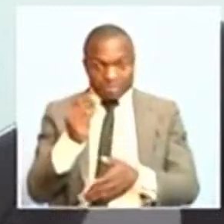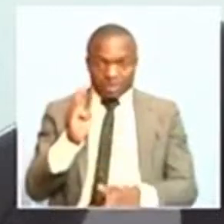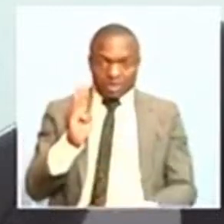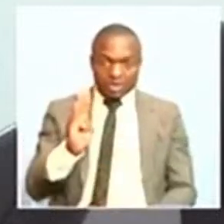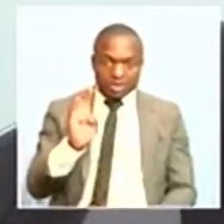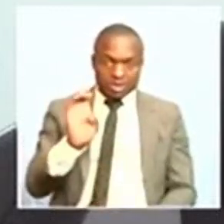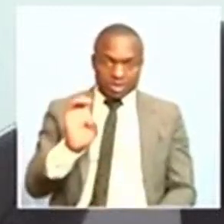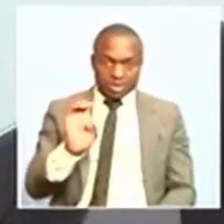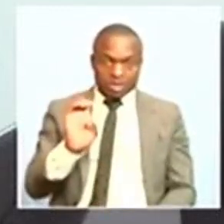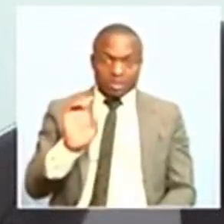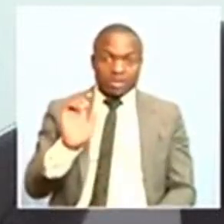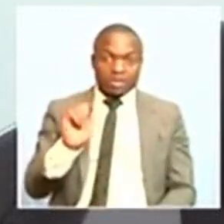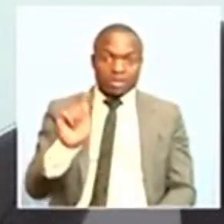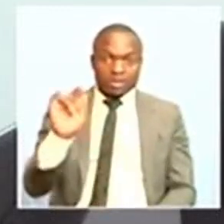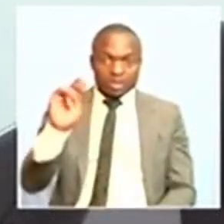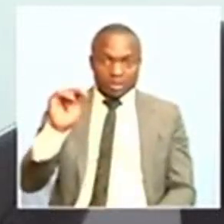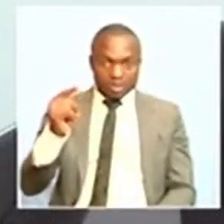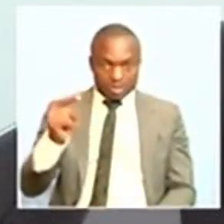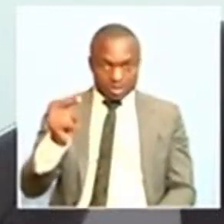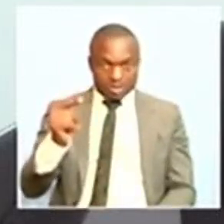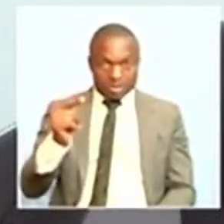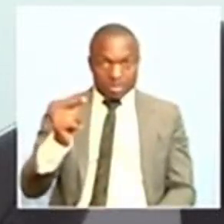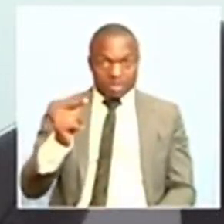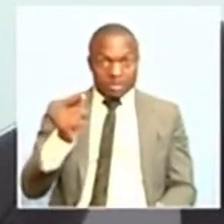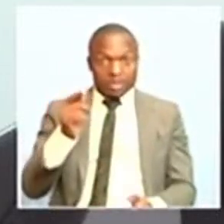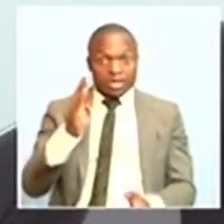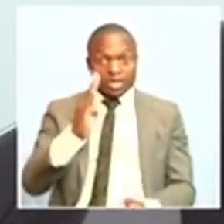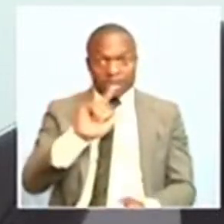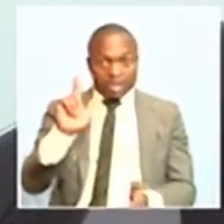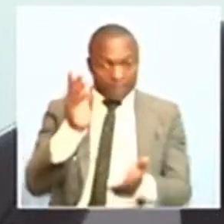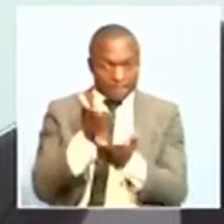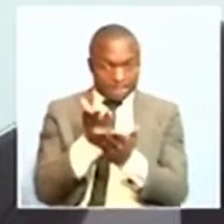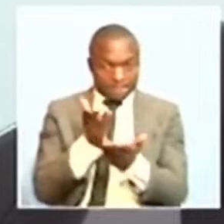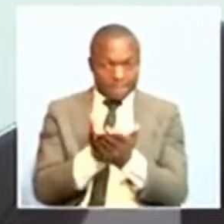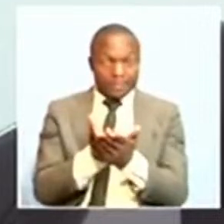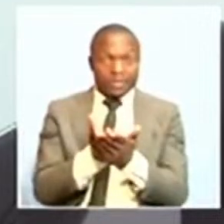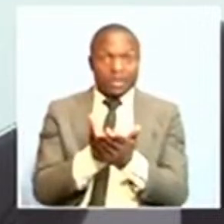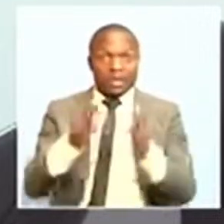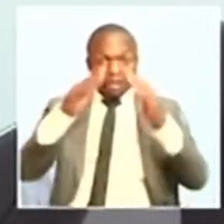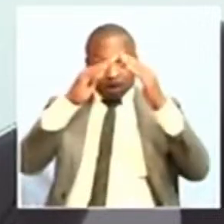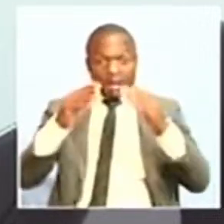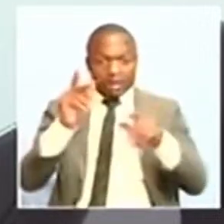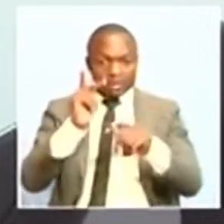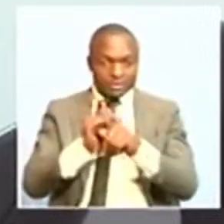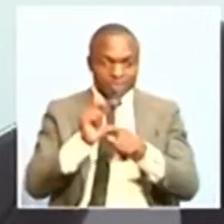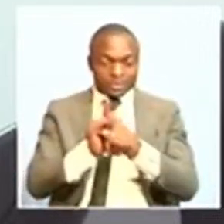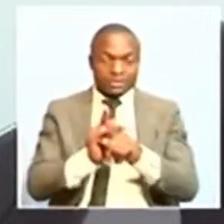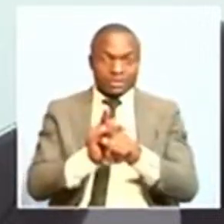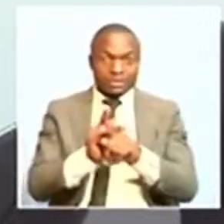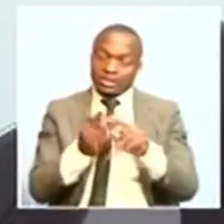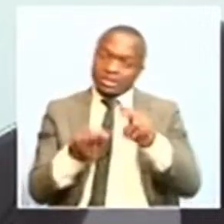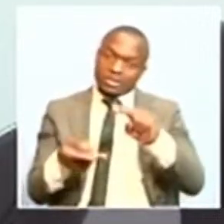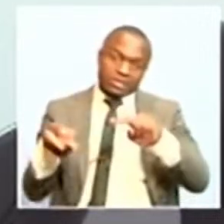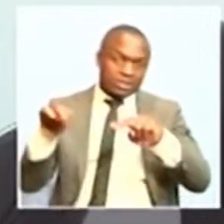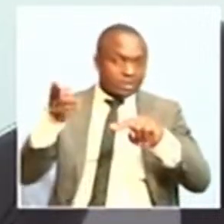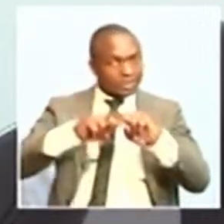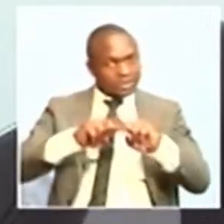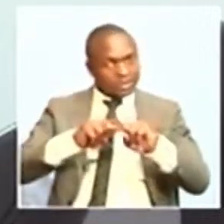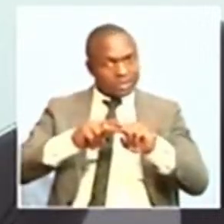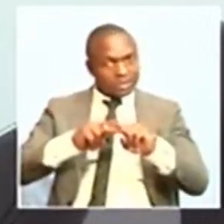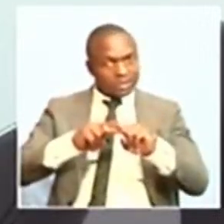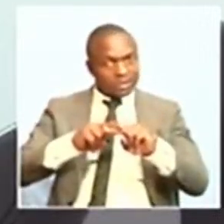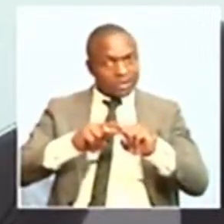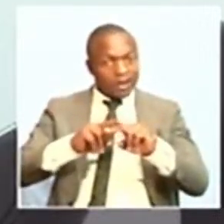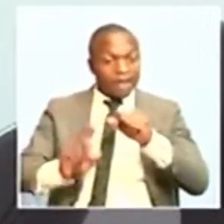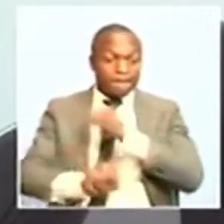Honorable Chair, the bill also proposes housekeeping measures such as the increase of penalty